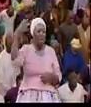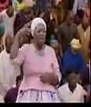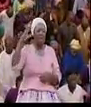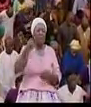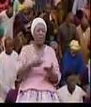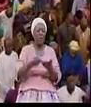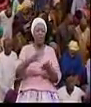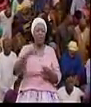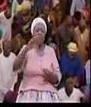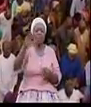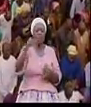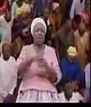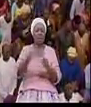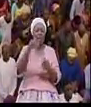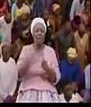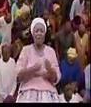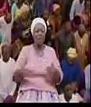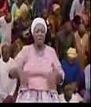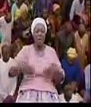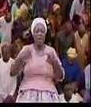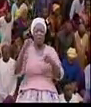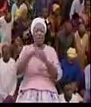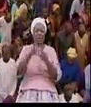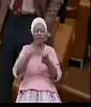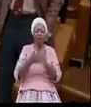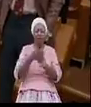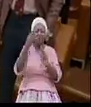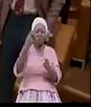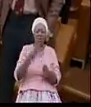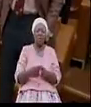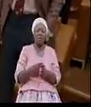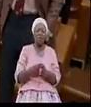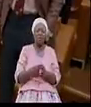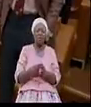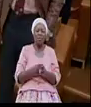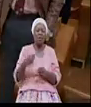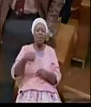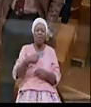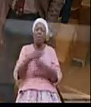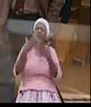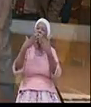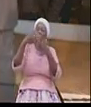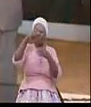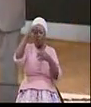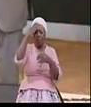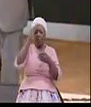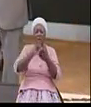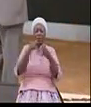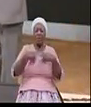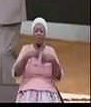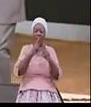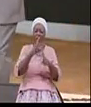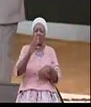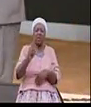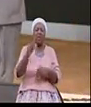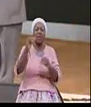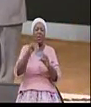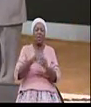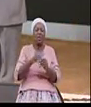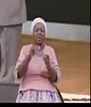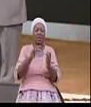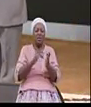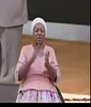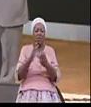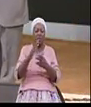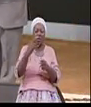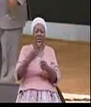Ghost in every life in Jesus' name. We thank you because we know you have answered. In